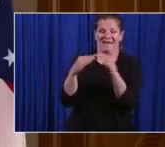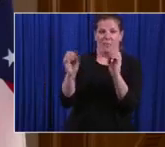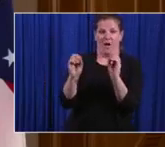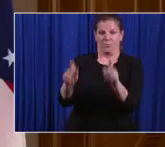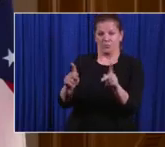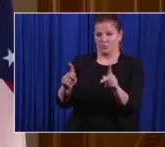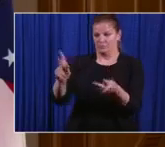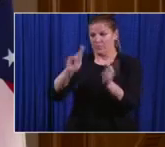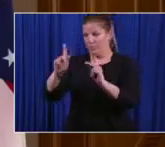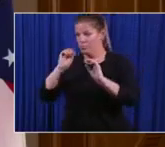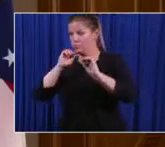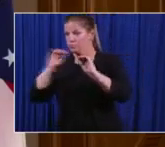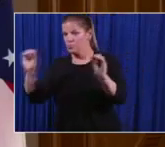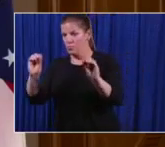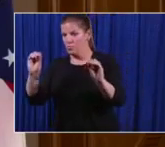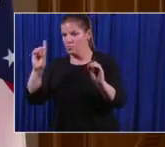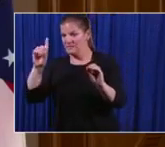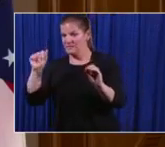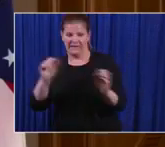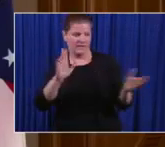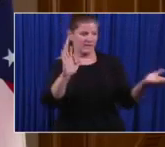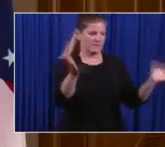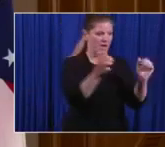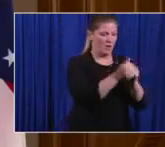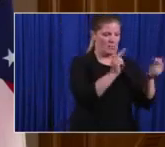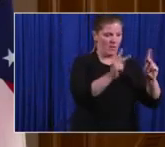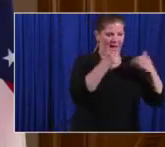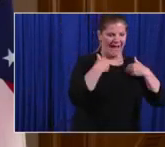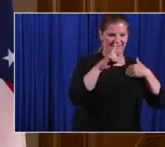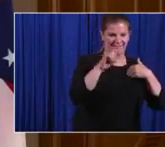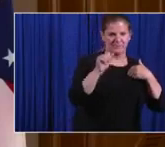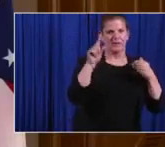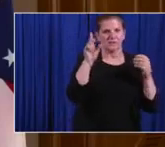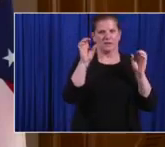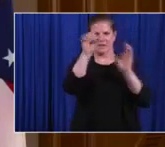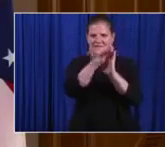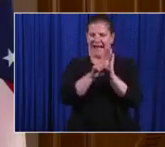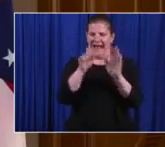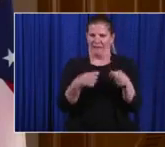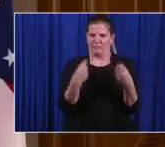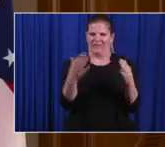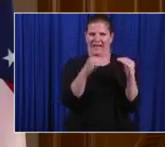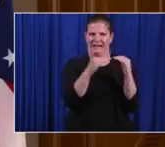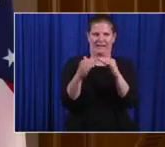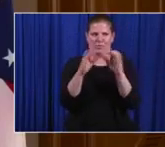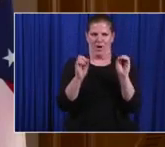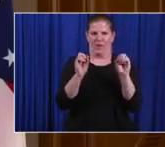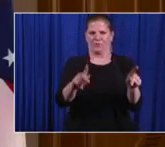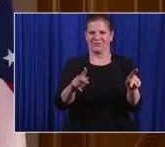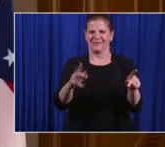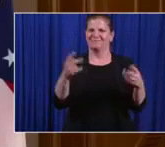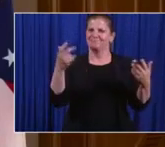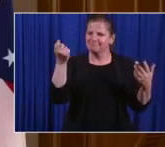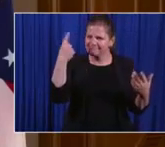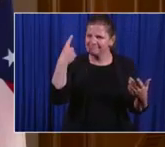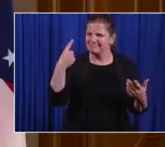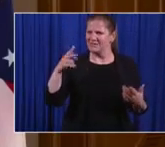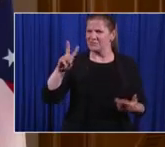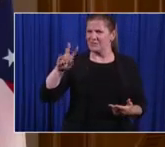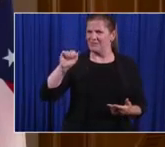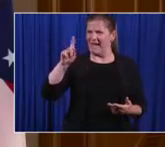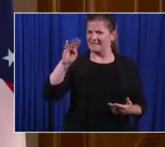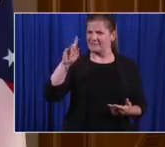to benefit from all their program services and activities. Do you have a reason why Vaccinated is compliant, even though it